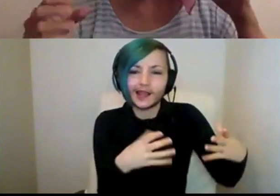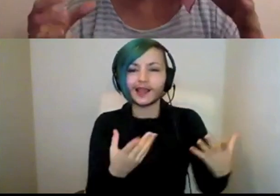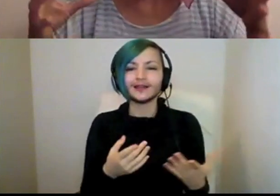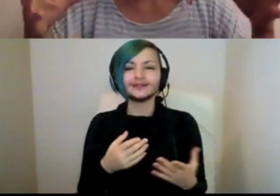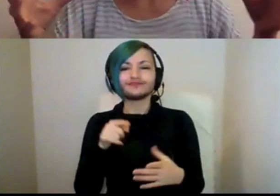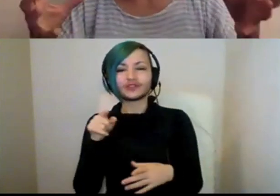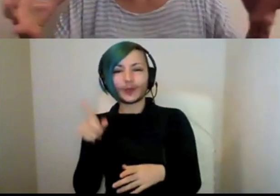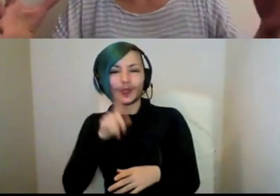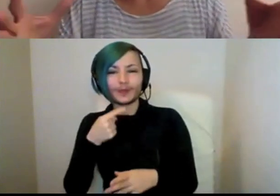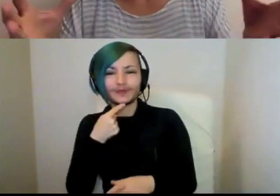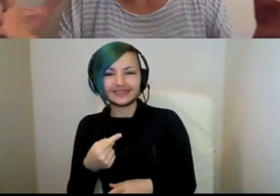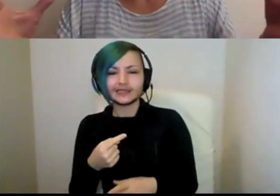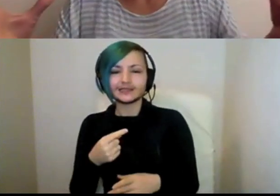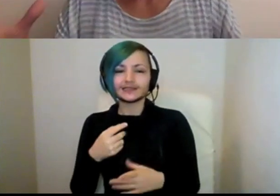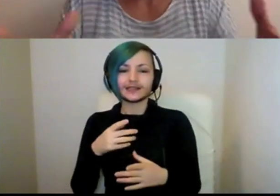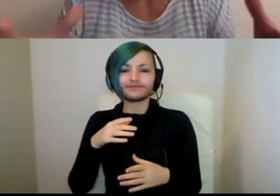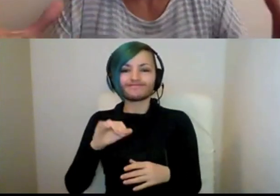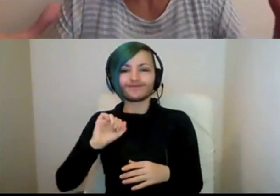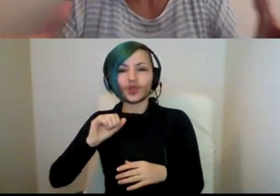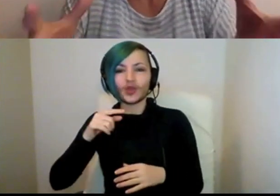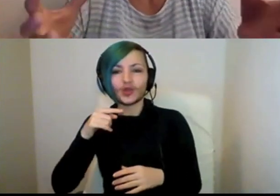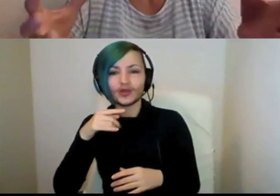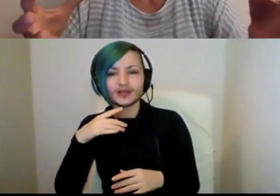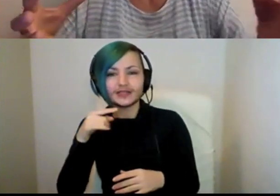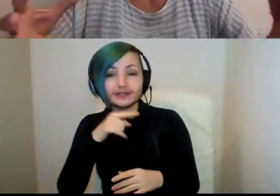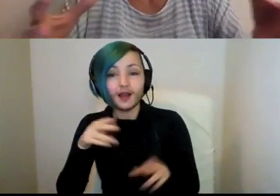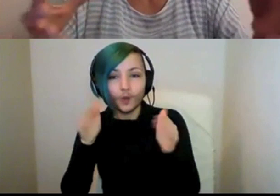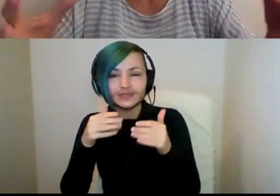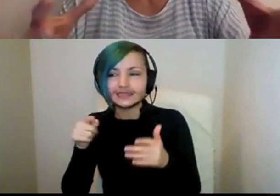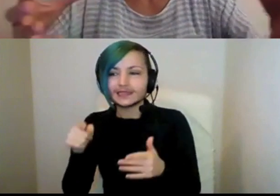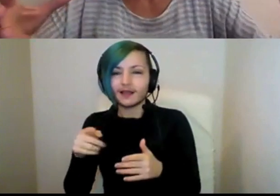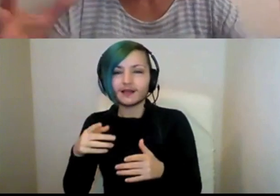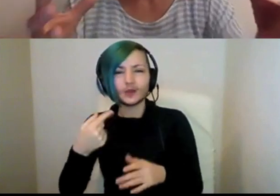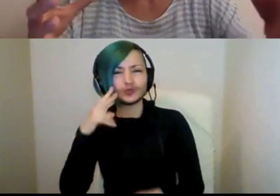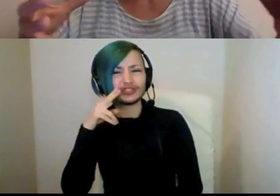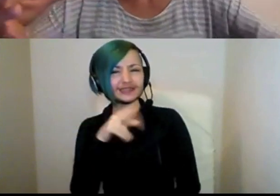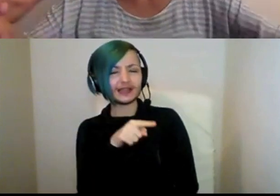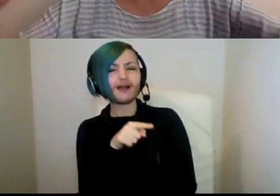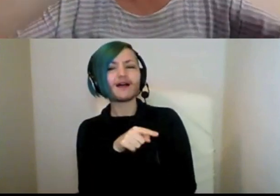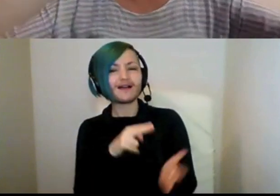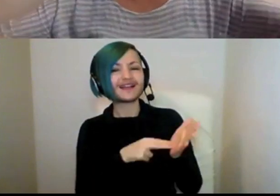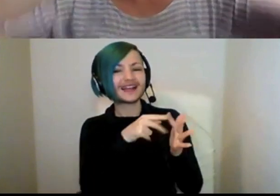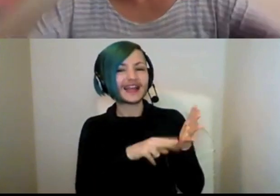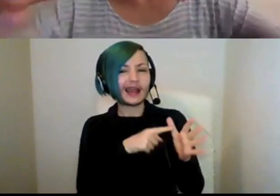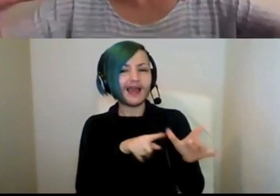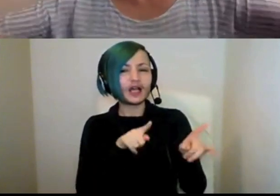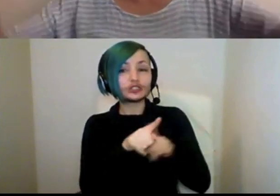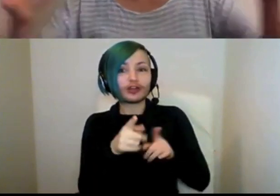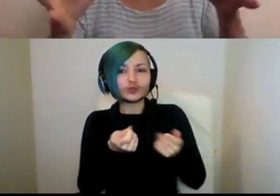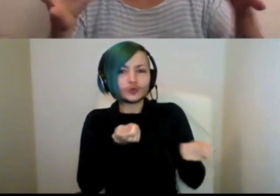child, that she could feel that Nana was trying to control the world. It was her way of expressing